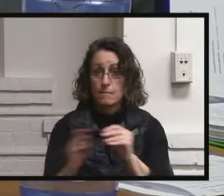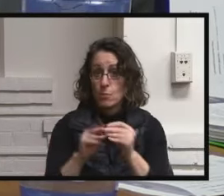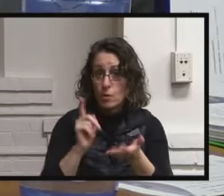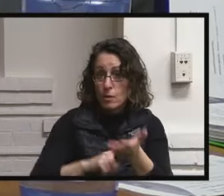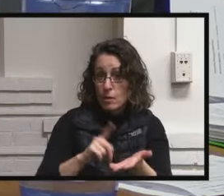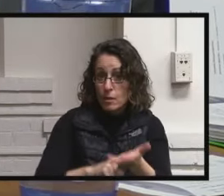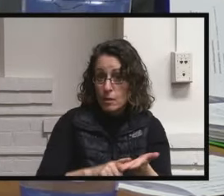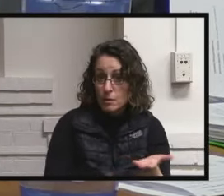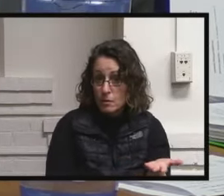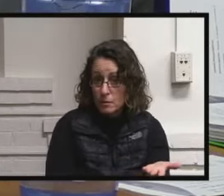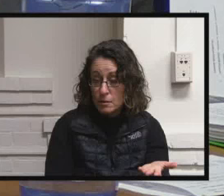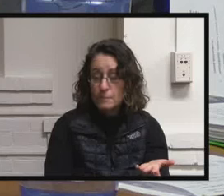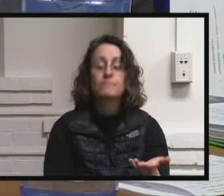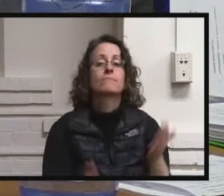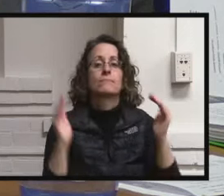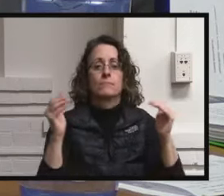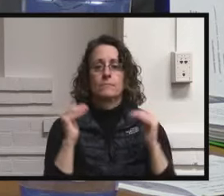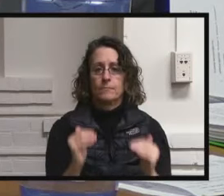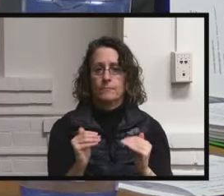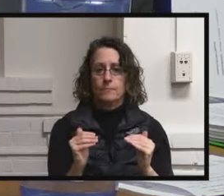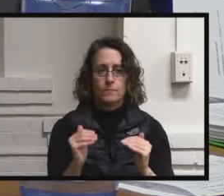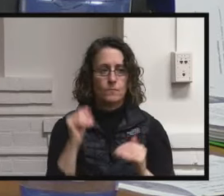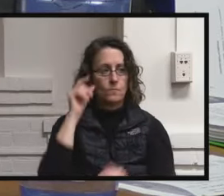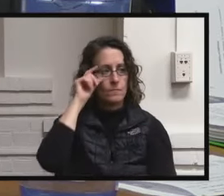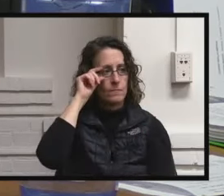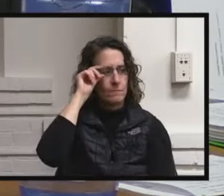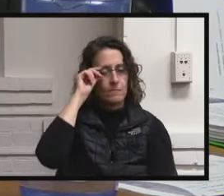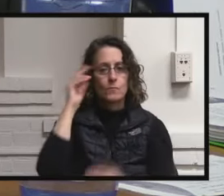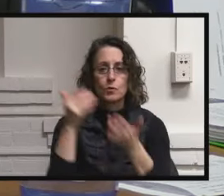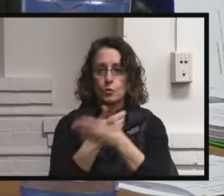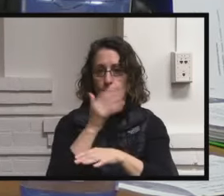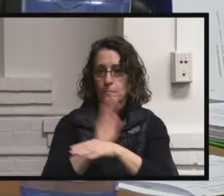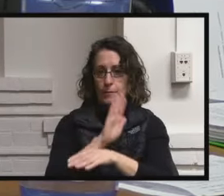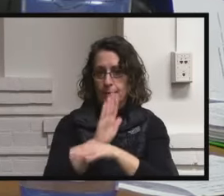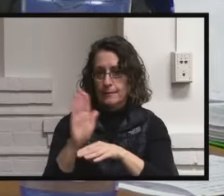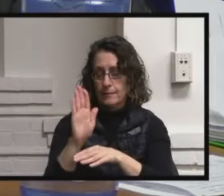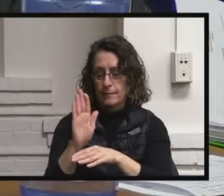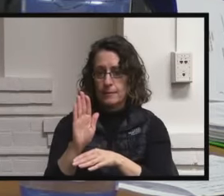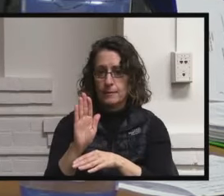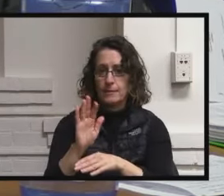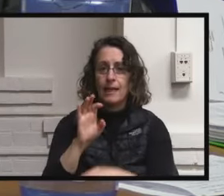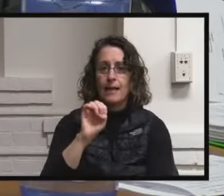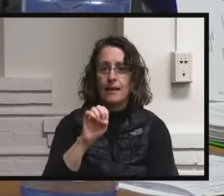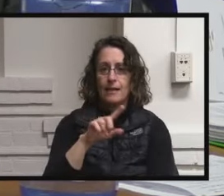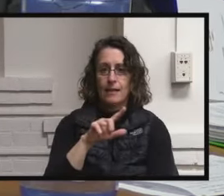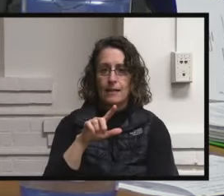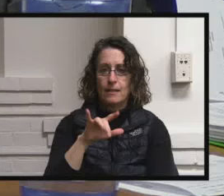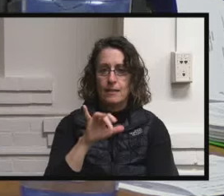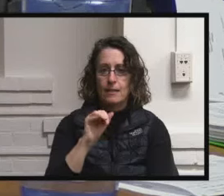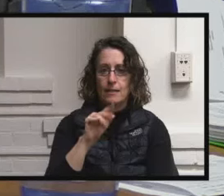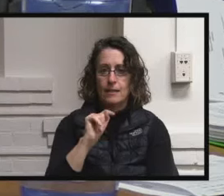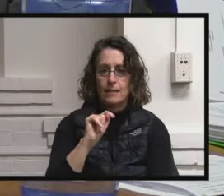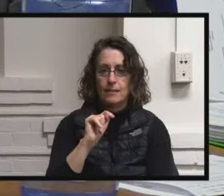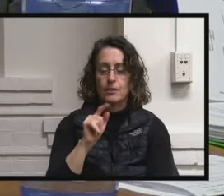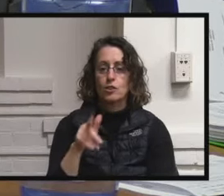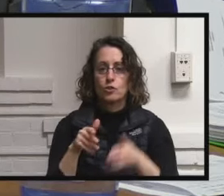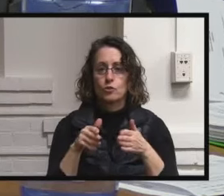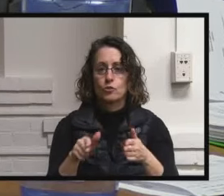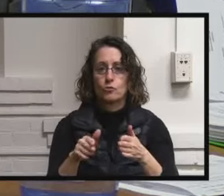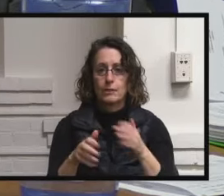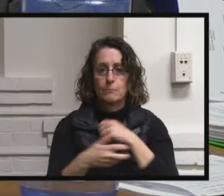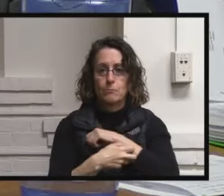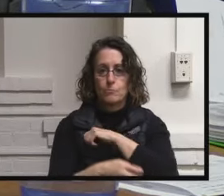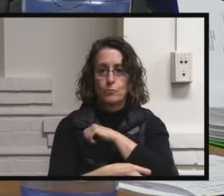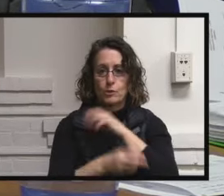this point? Next item on the agenda under new business is the Elliott Street Bridge repair. That